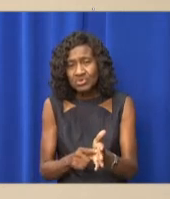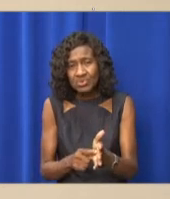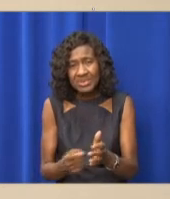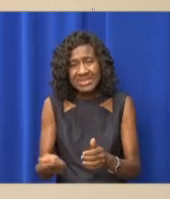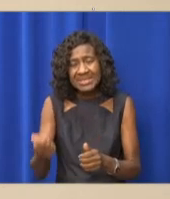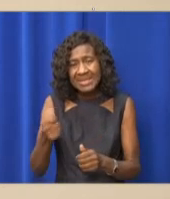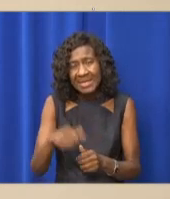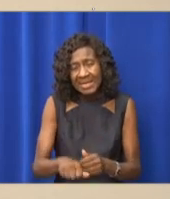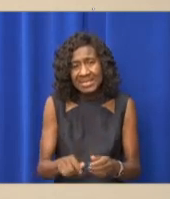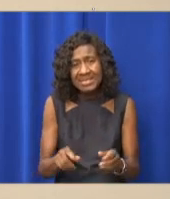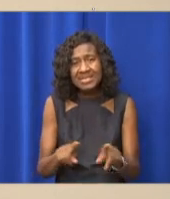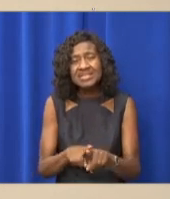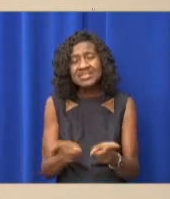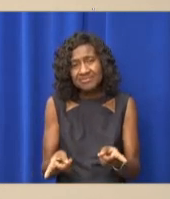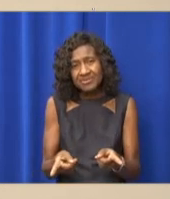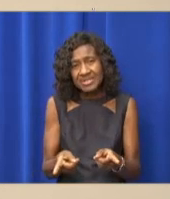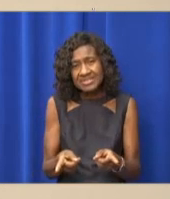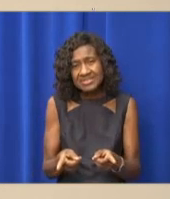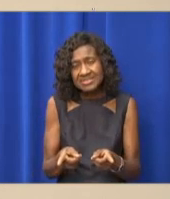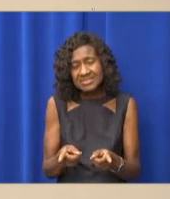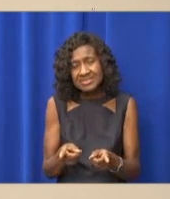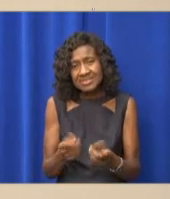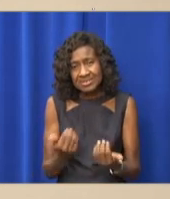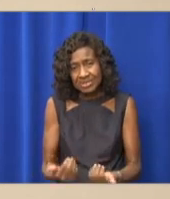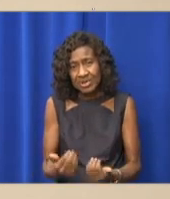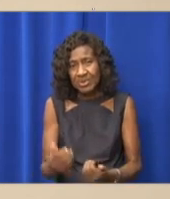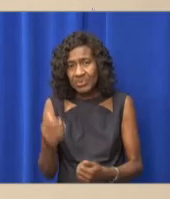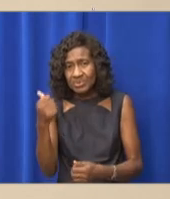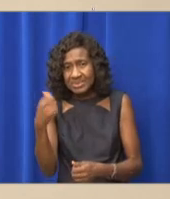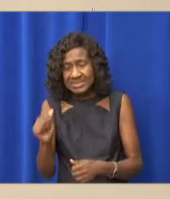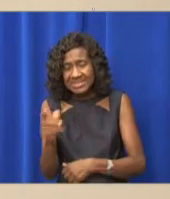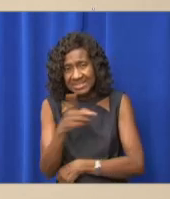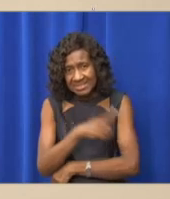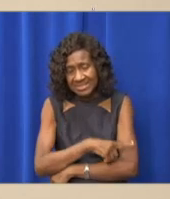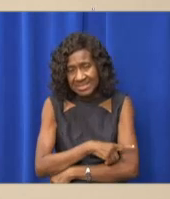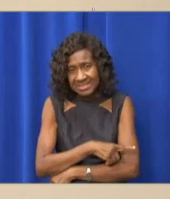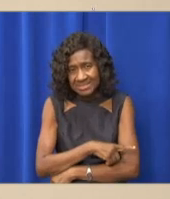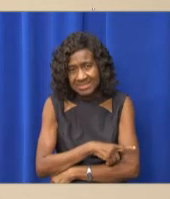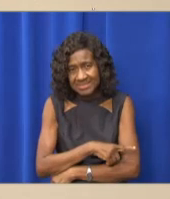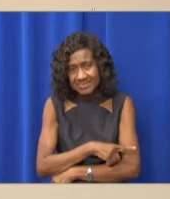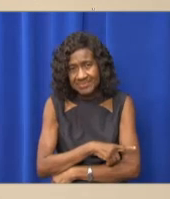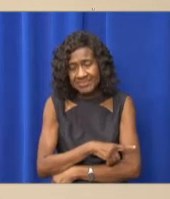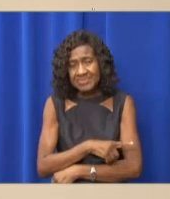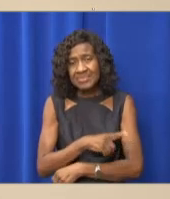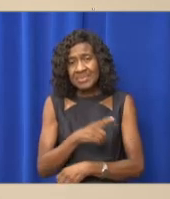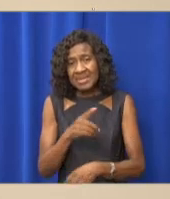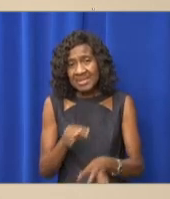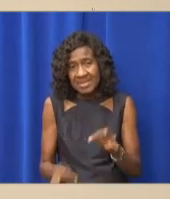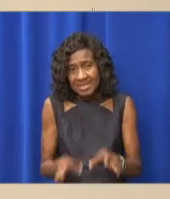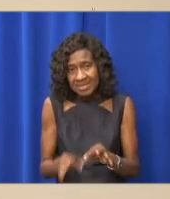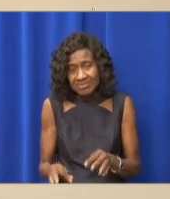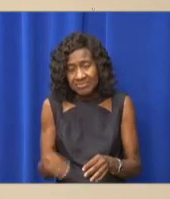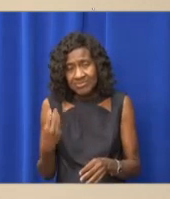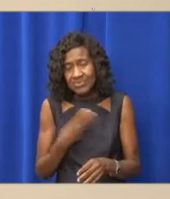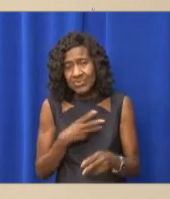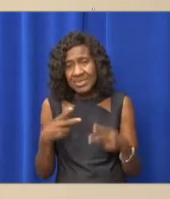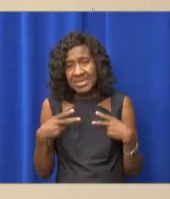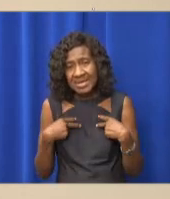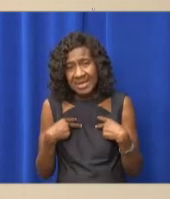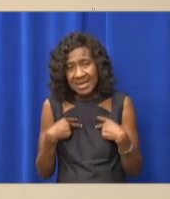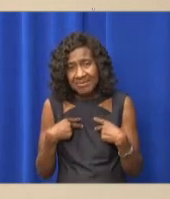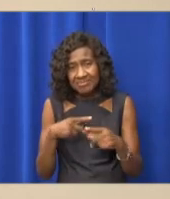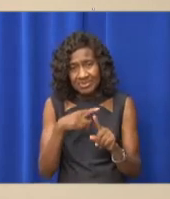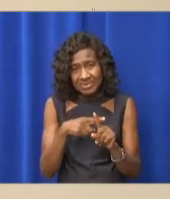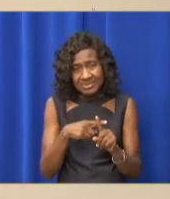is, 10 days. So we should start to see something if it's coming about. That is in cases where people are symptomatic, but a